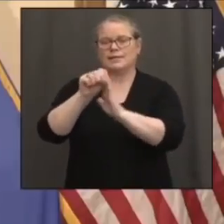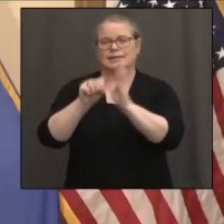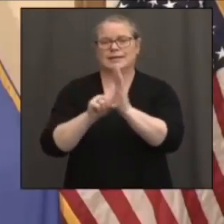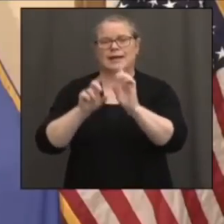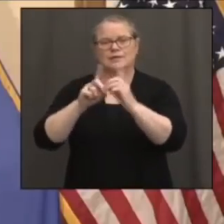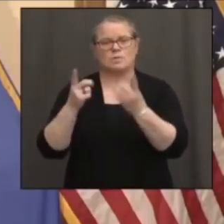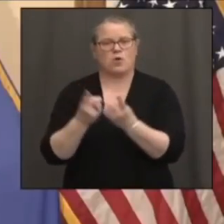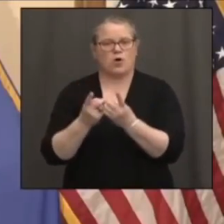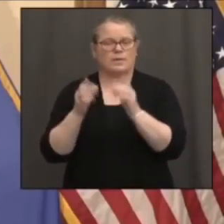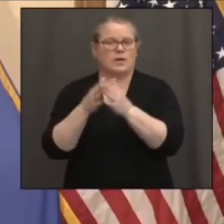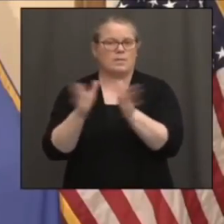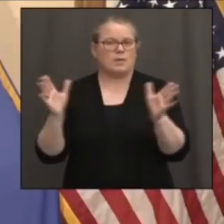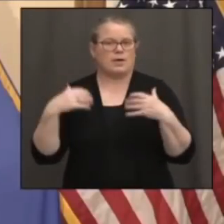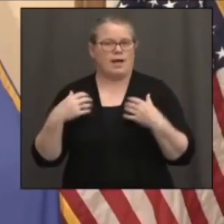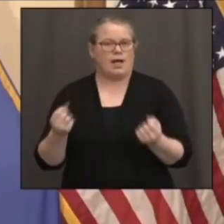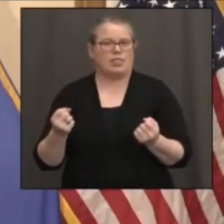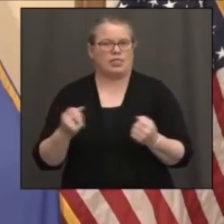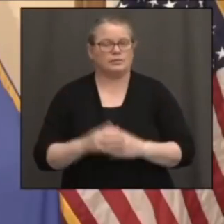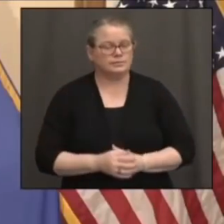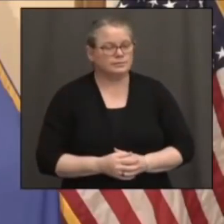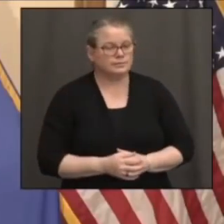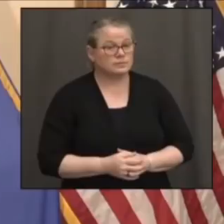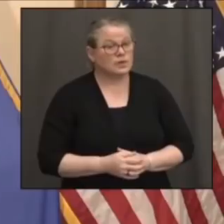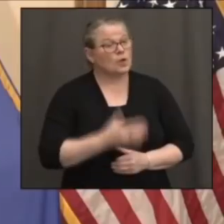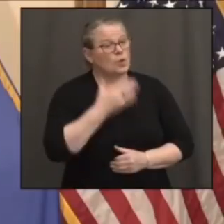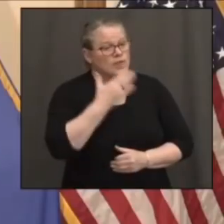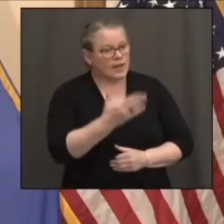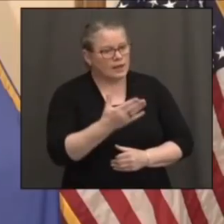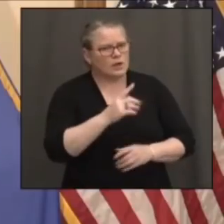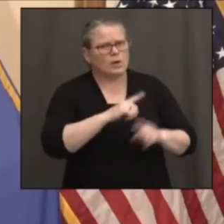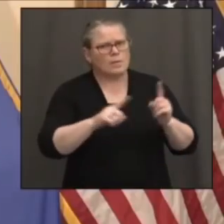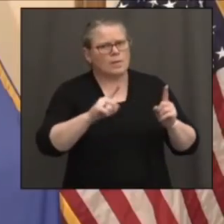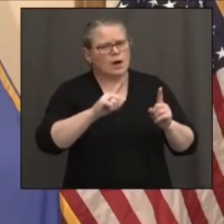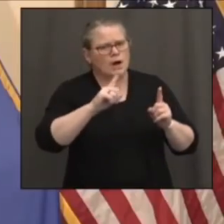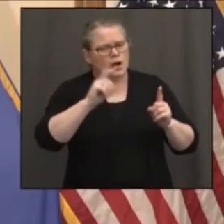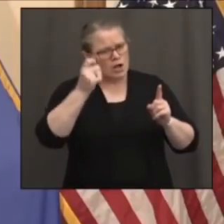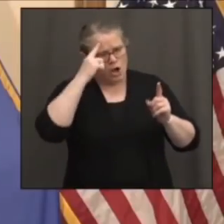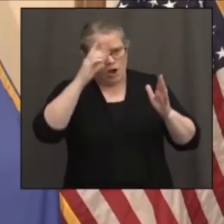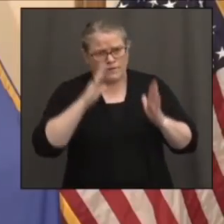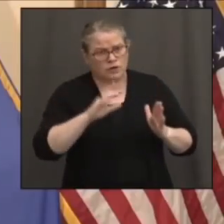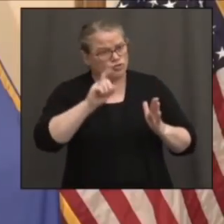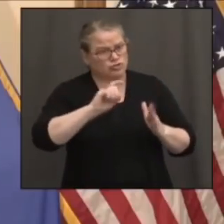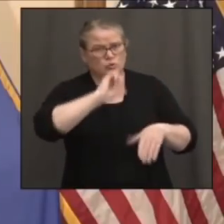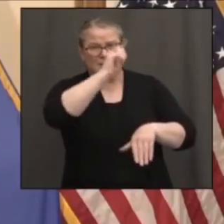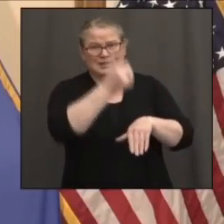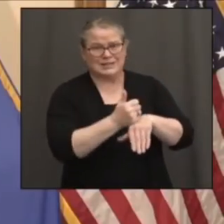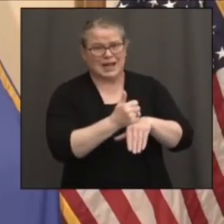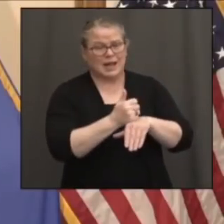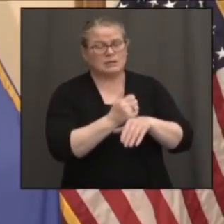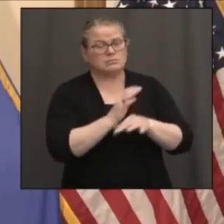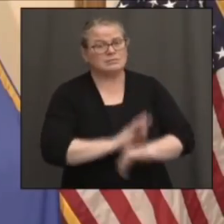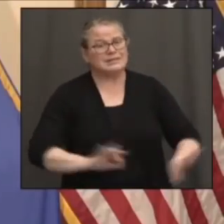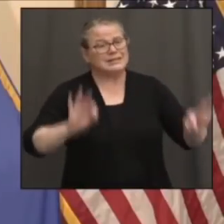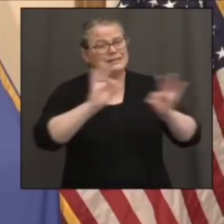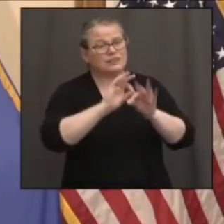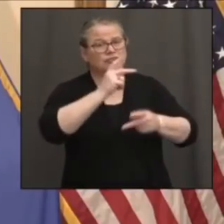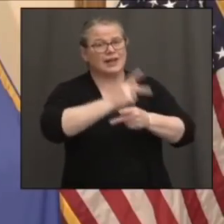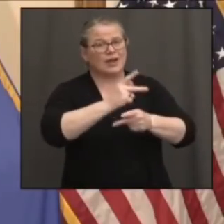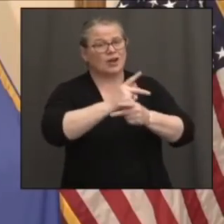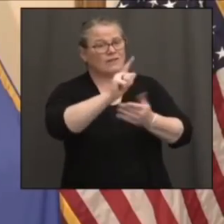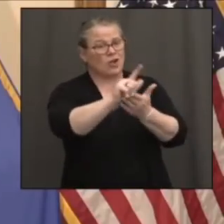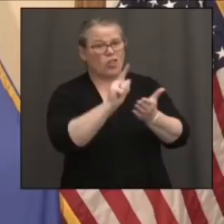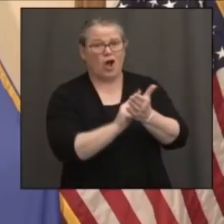But, Governor, do you think there should be an essential caregiver law in place that maybe if there